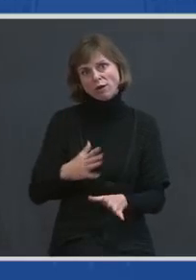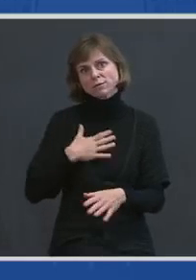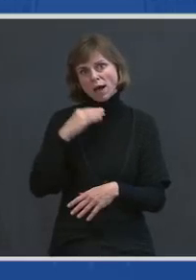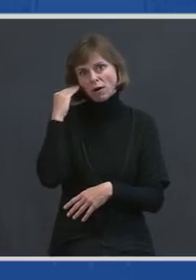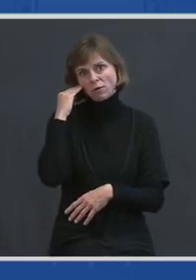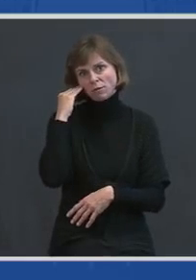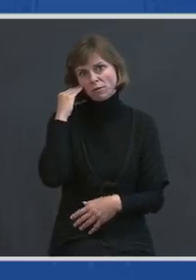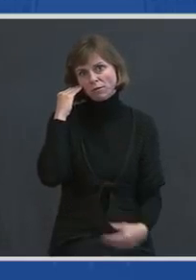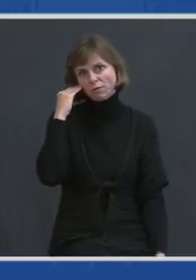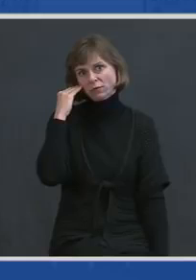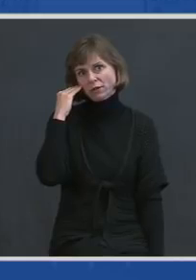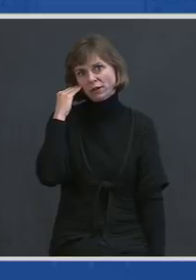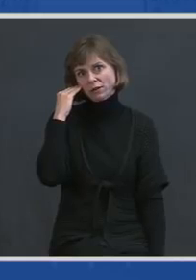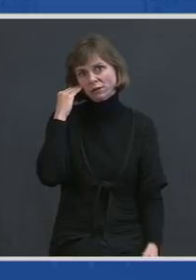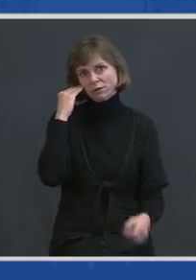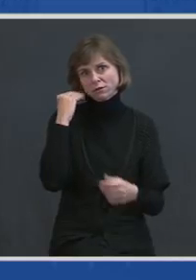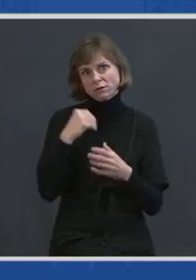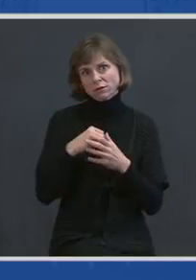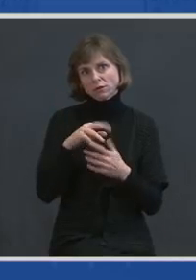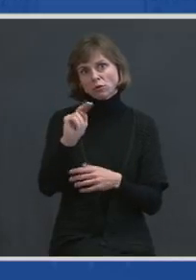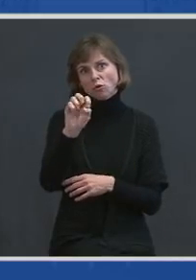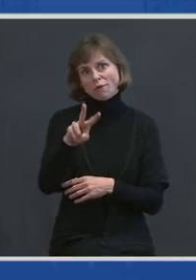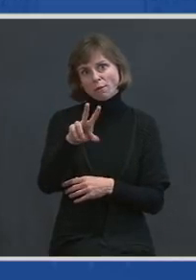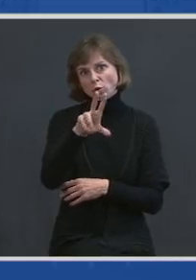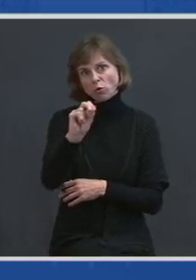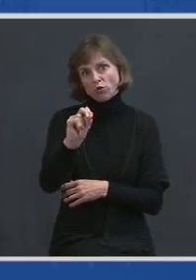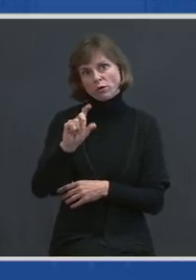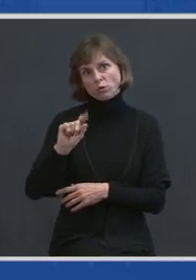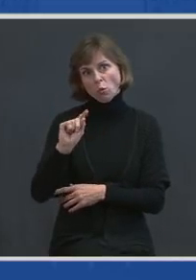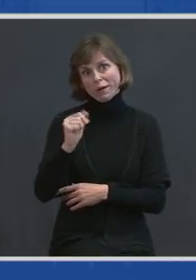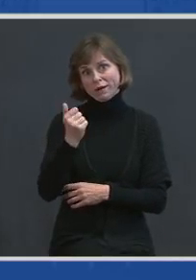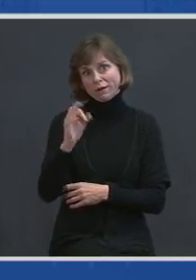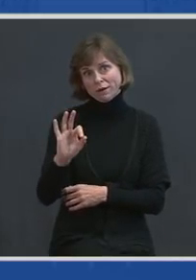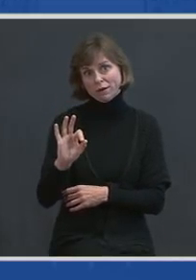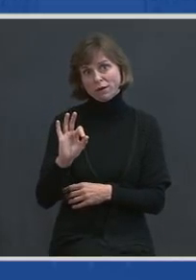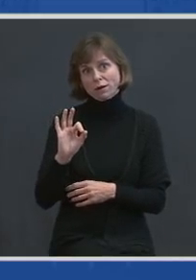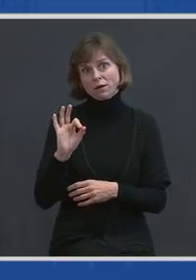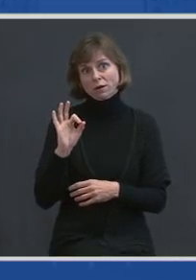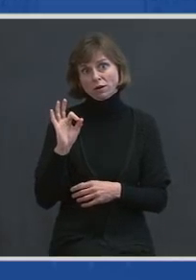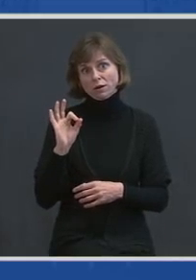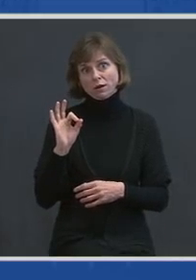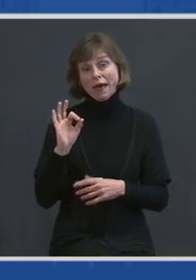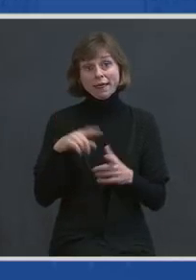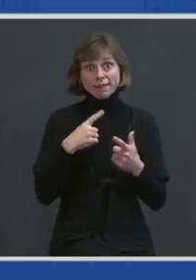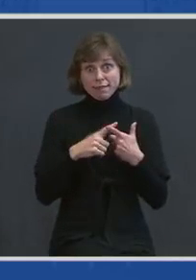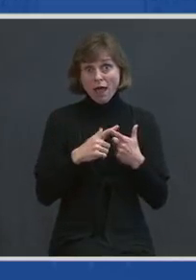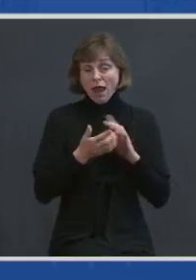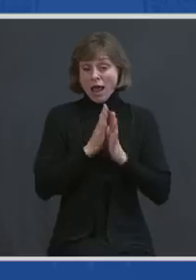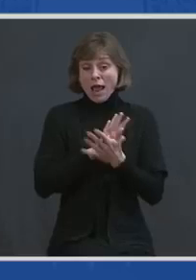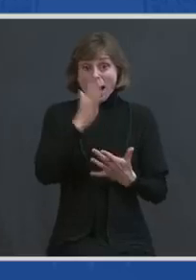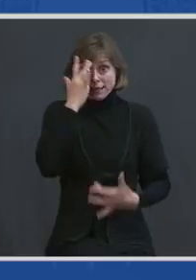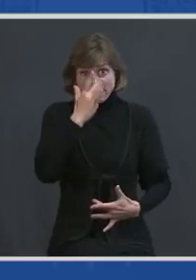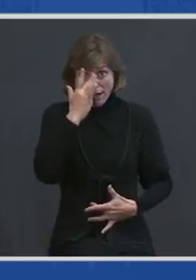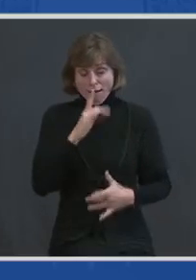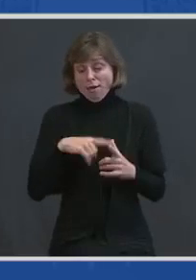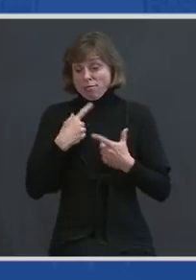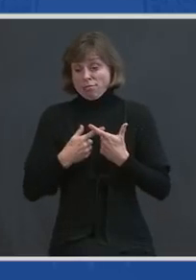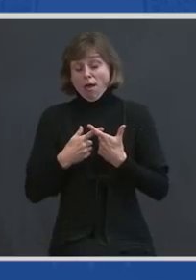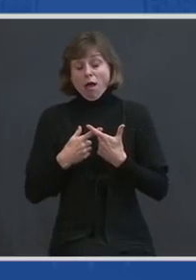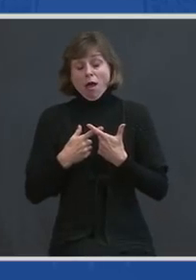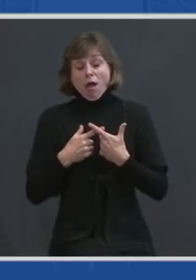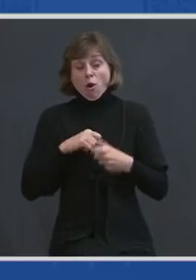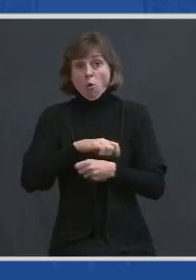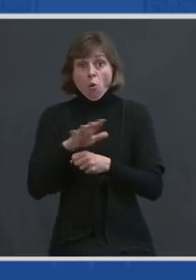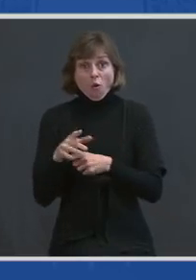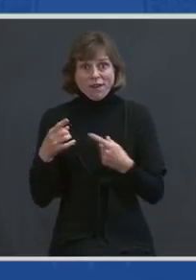in November 30th, 2019. And then right after that, I got really sick, and then COVID happened. And thankfully, I did